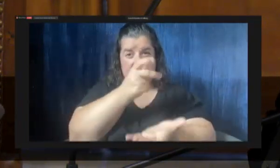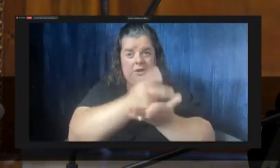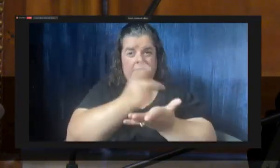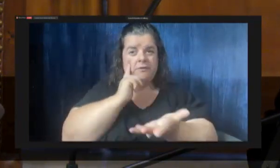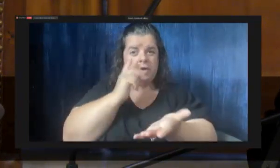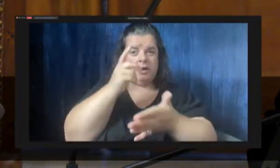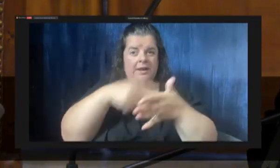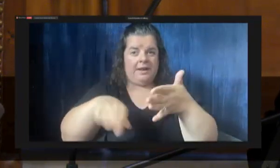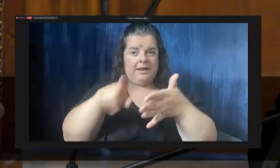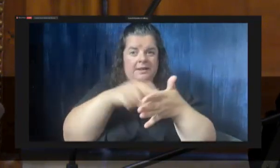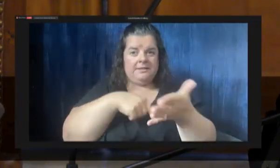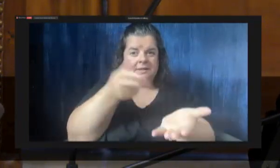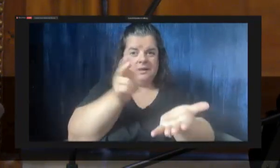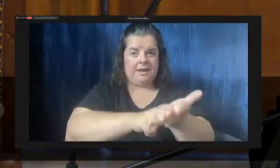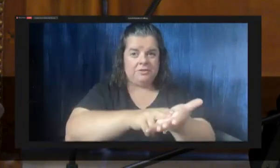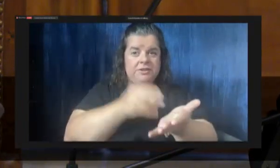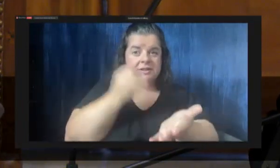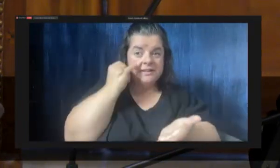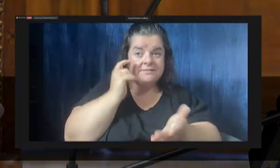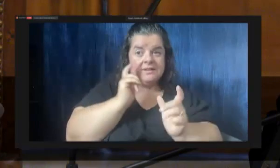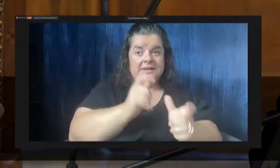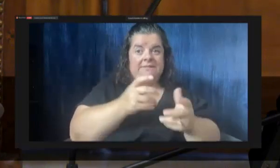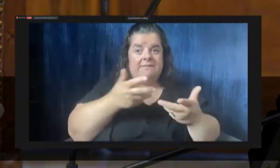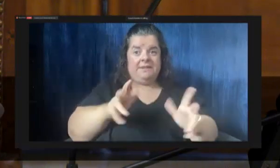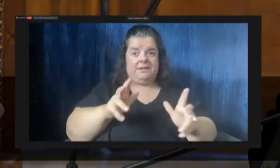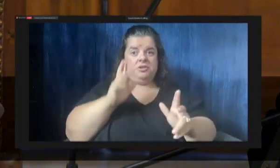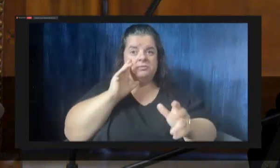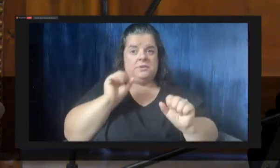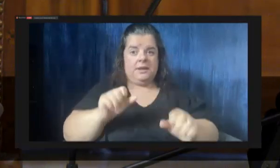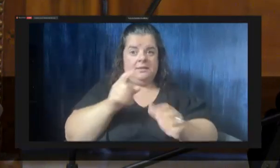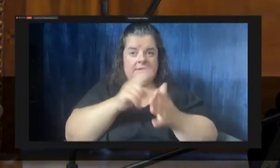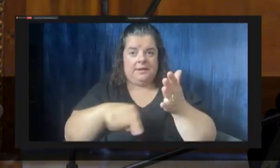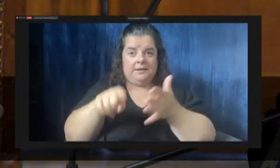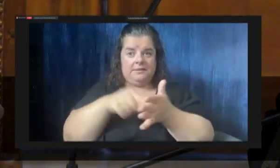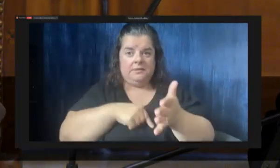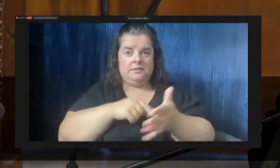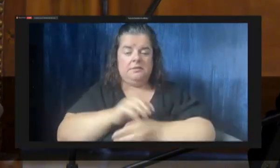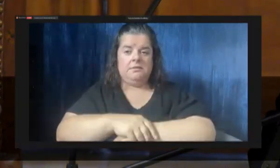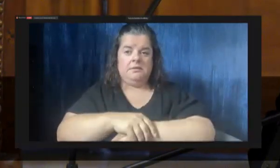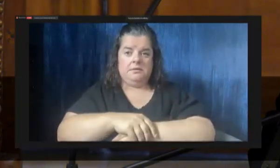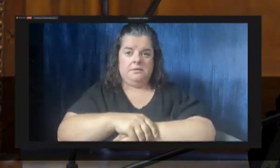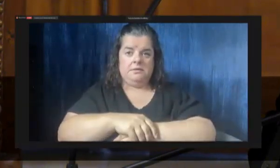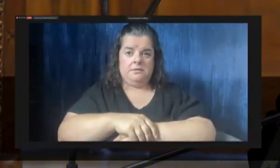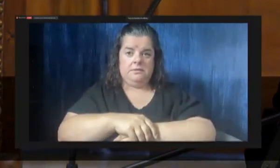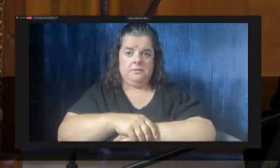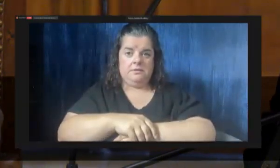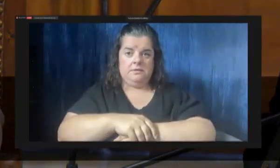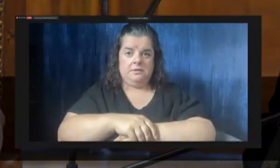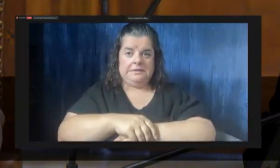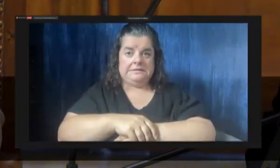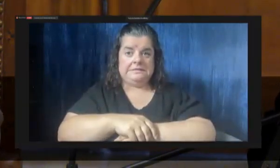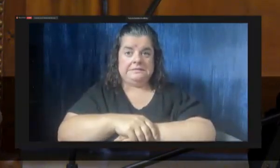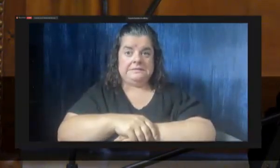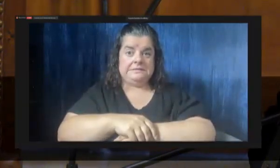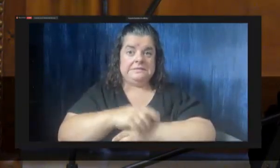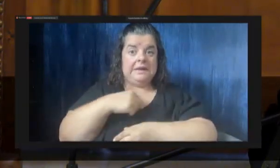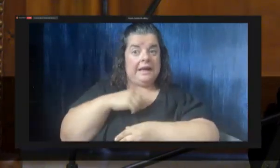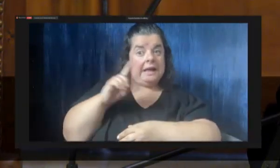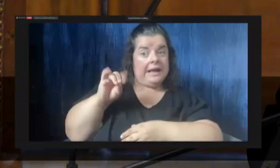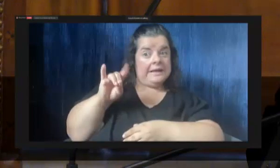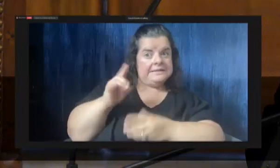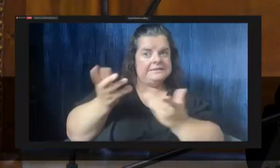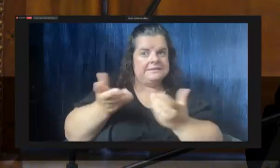if it awards one. So there's that too. Not to open a can of worms. I think I just did. So there's that.